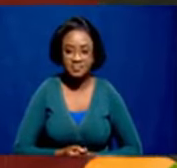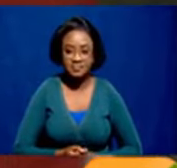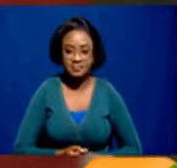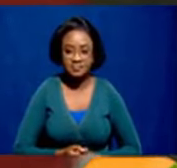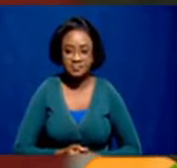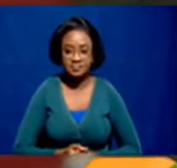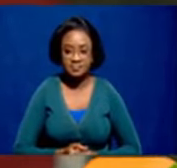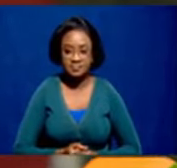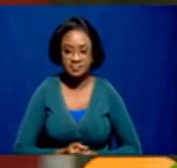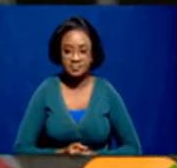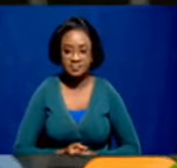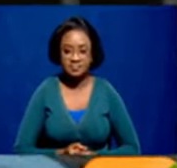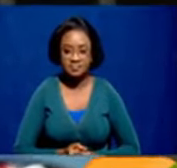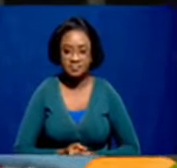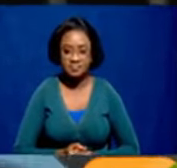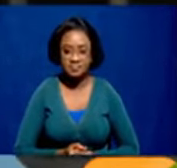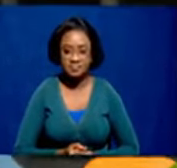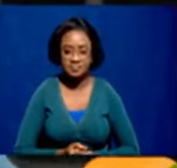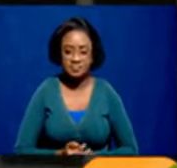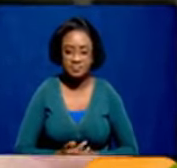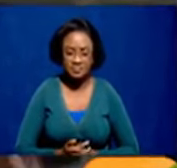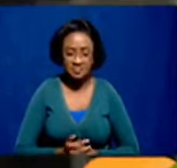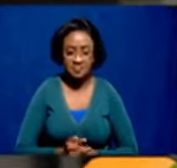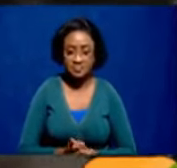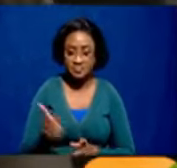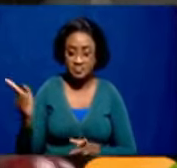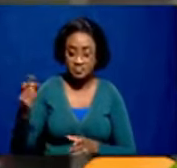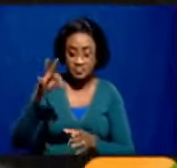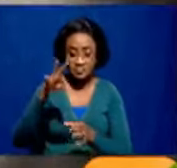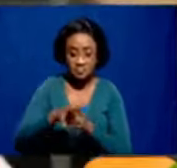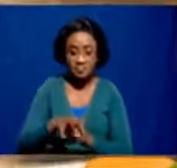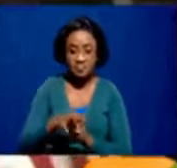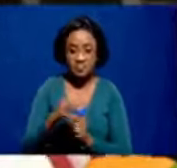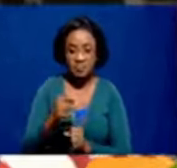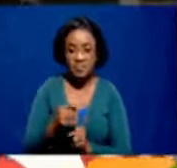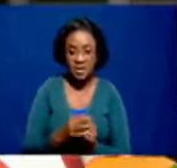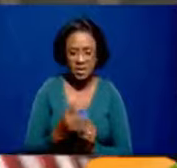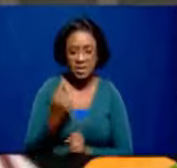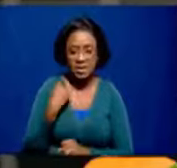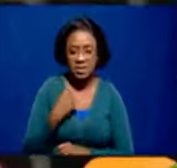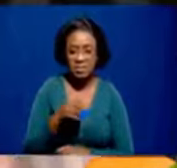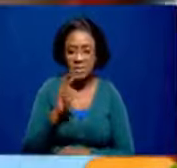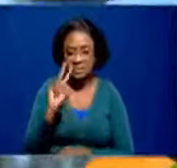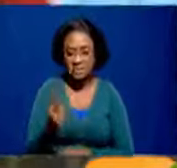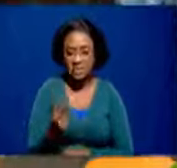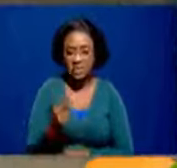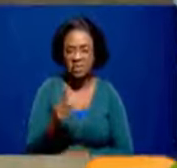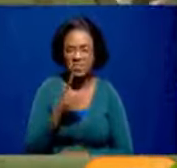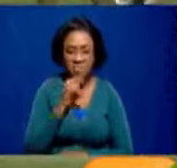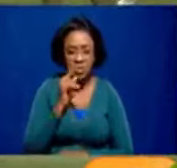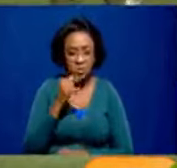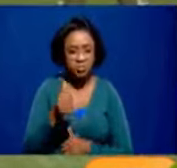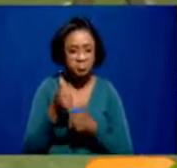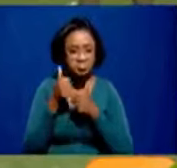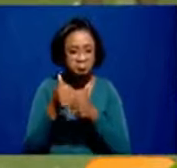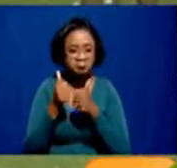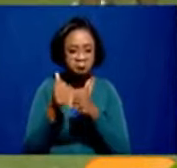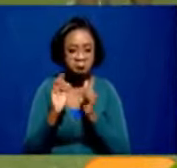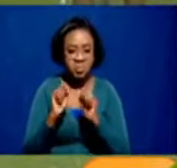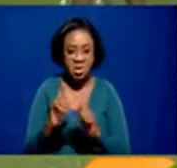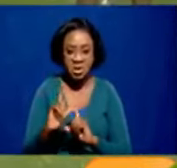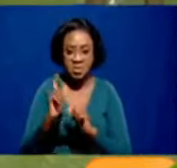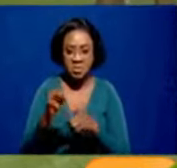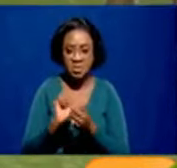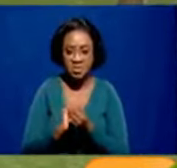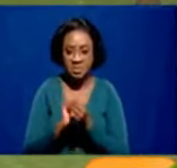The awards are now coming. Kibet was voted the first runners-up in the Most Promising Boys category of the Sports Personality of the Year Awards